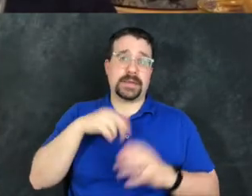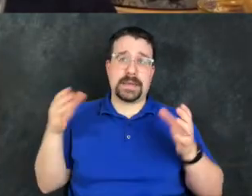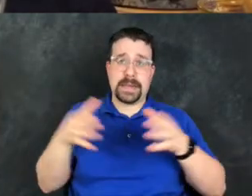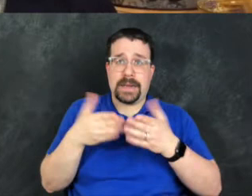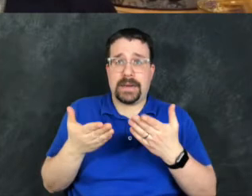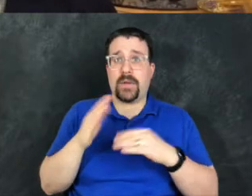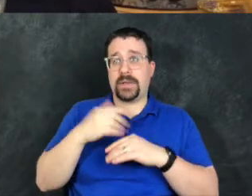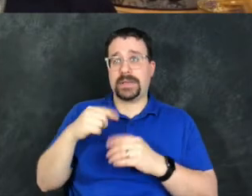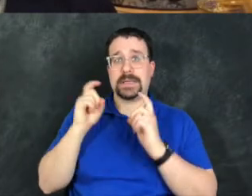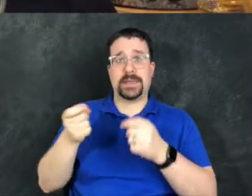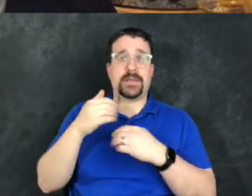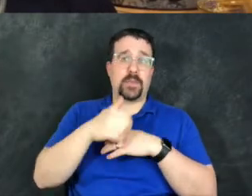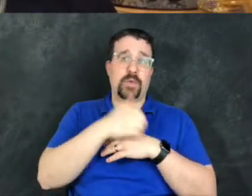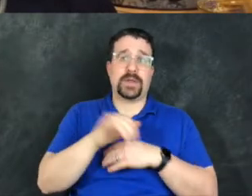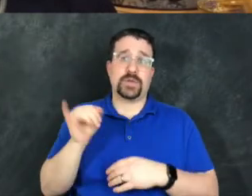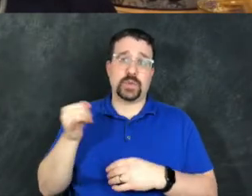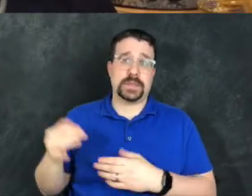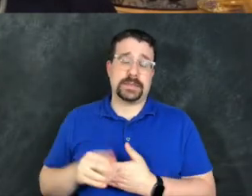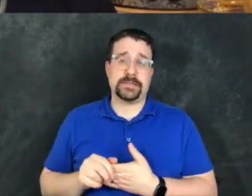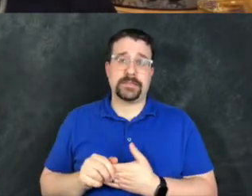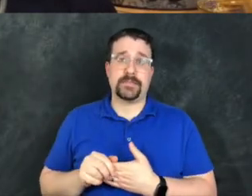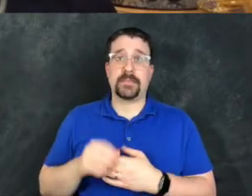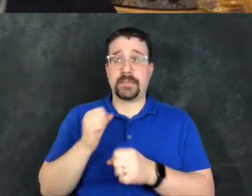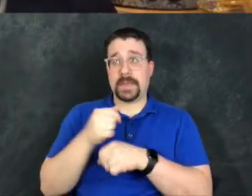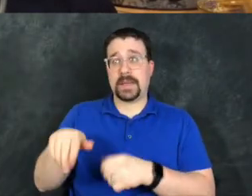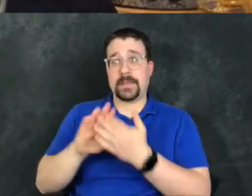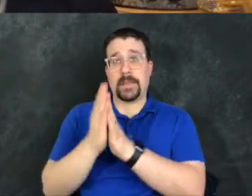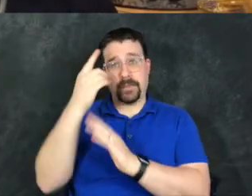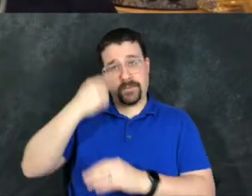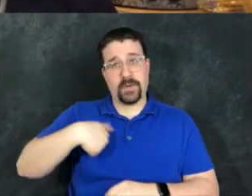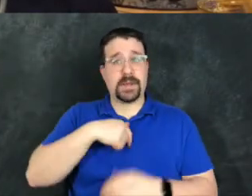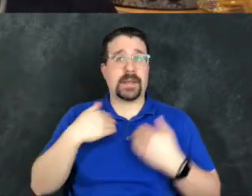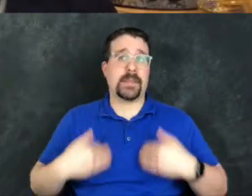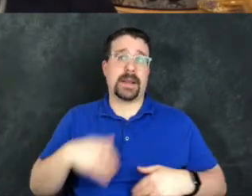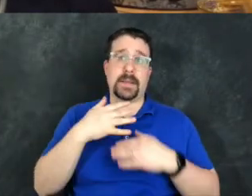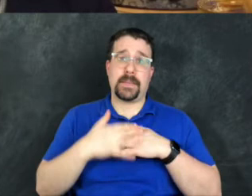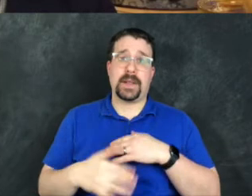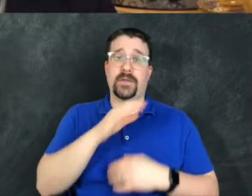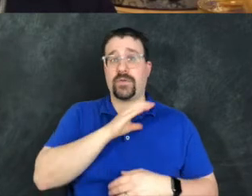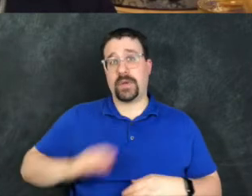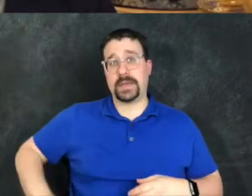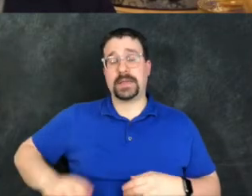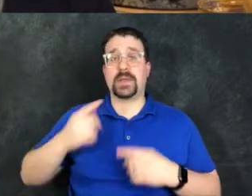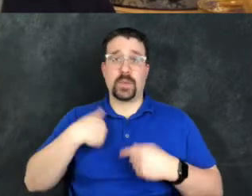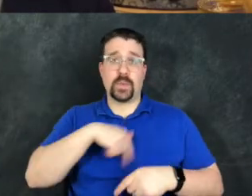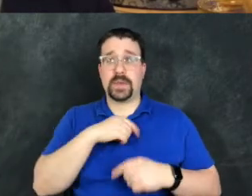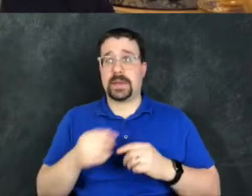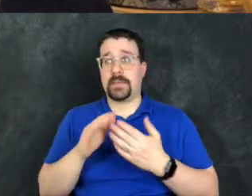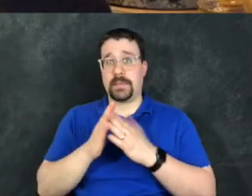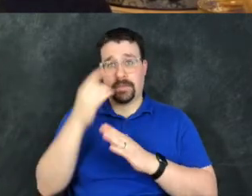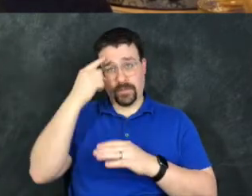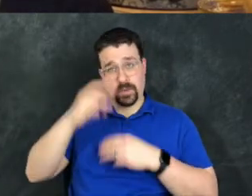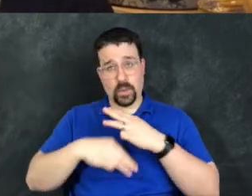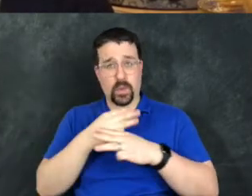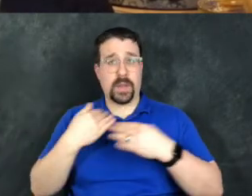Holy Spirit on us gathered here, and on these gifts of bread and juice. Make them be for us the body and blood of